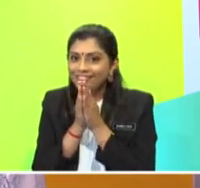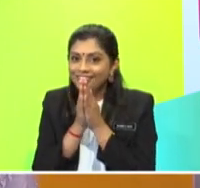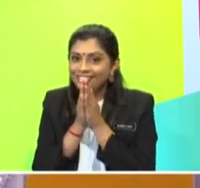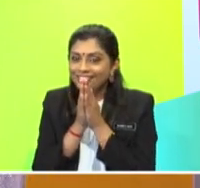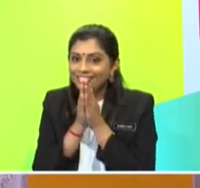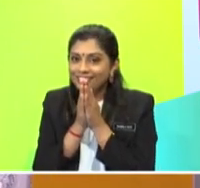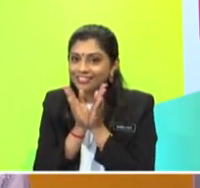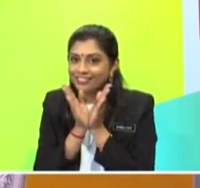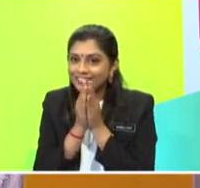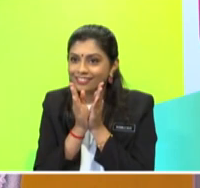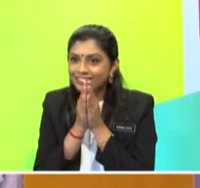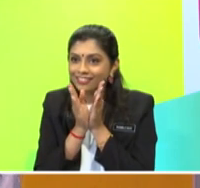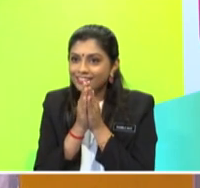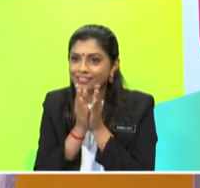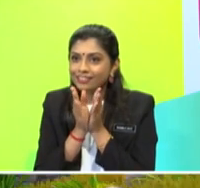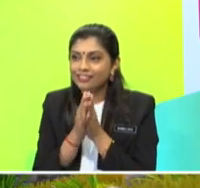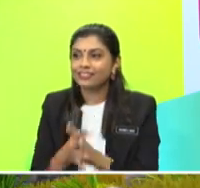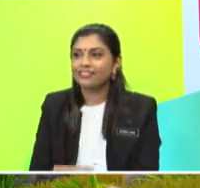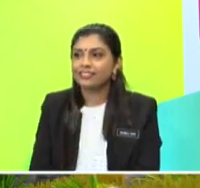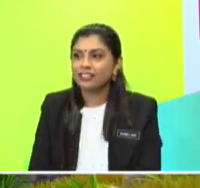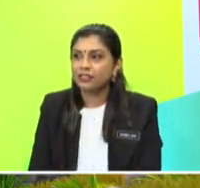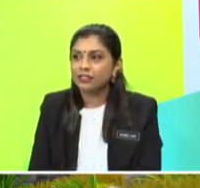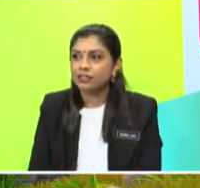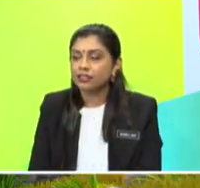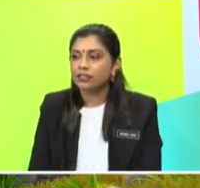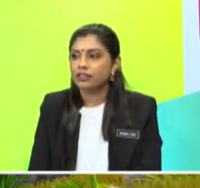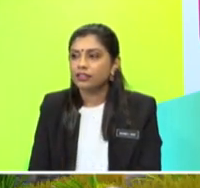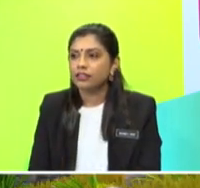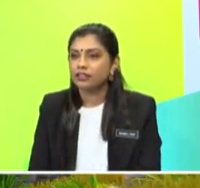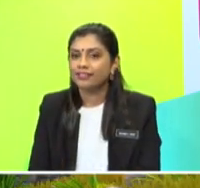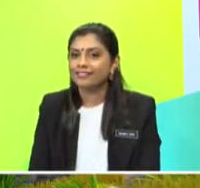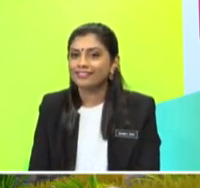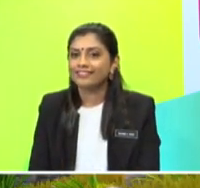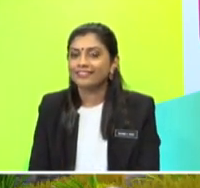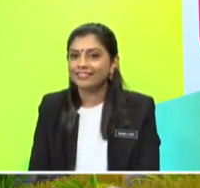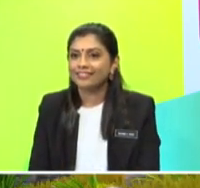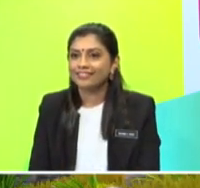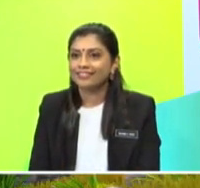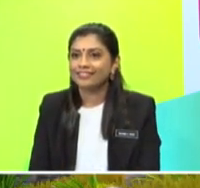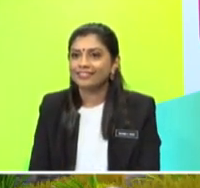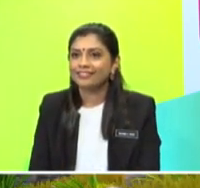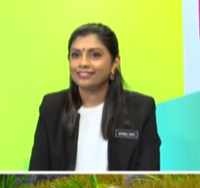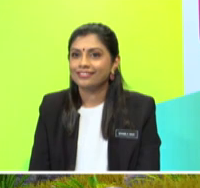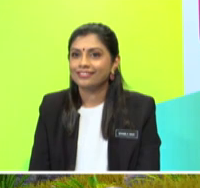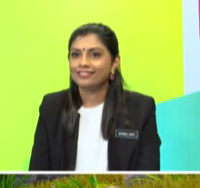job. Good job, good job, good job. So, Sean, you're done with the first